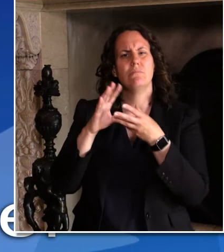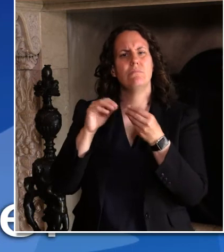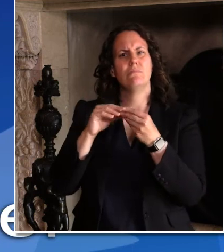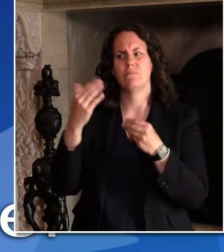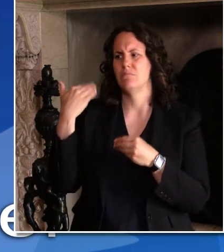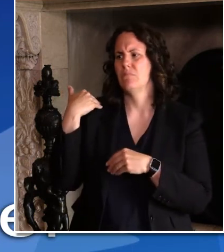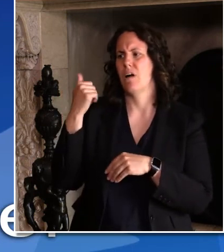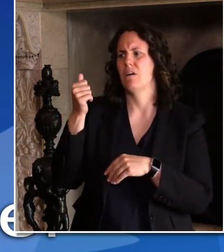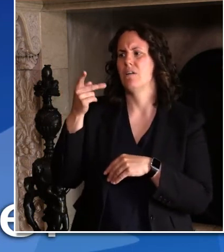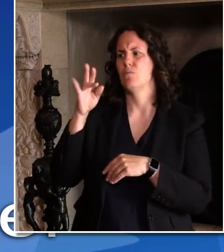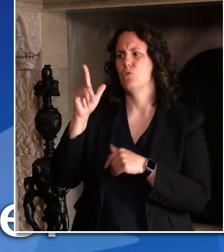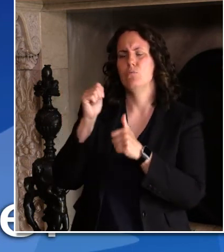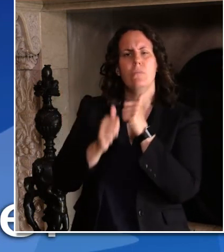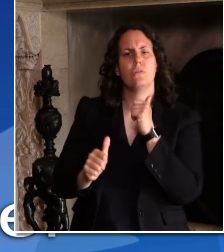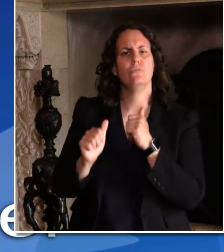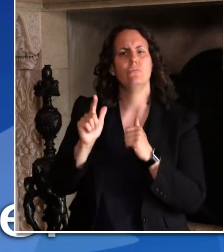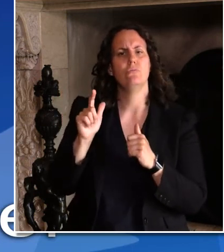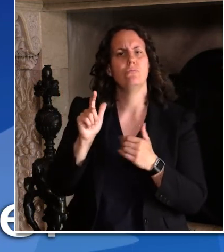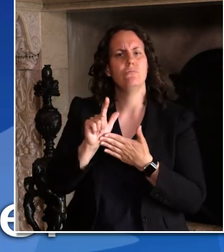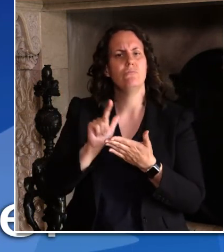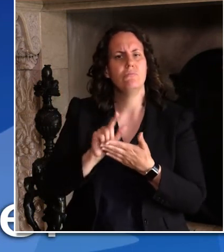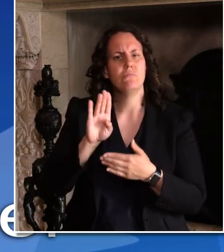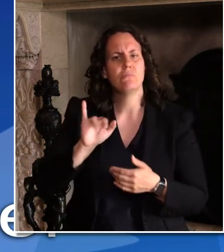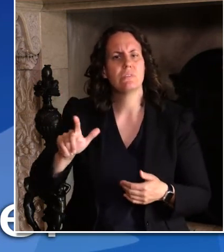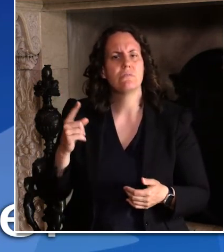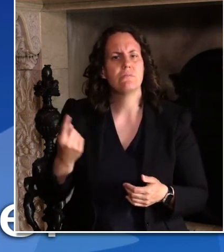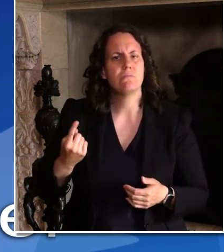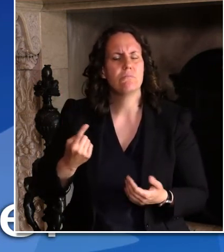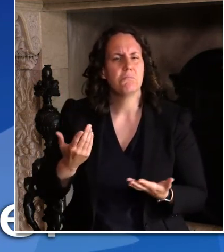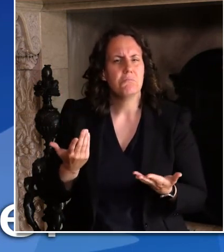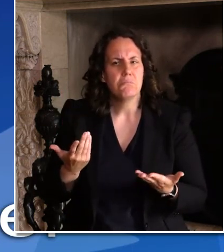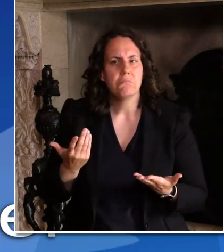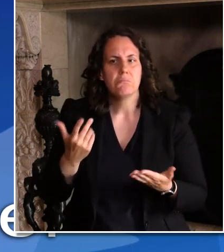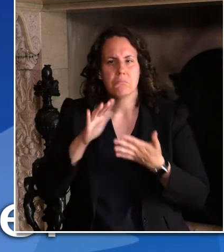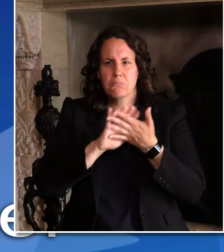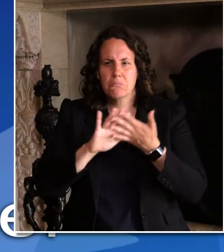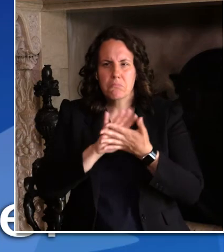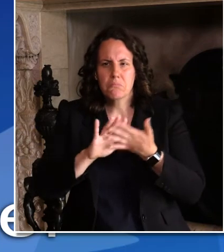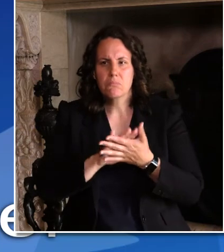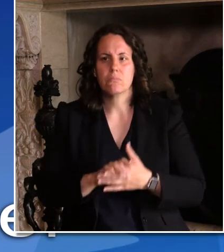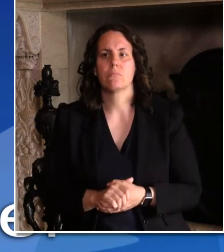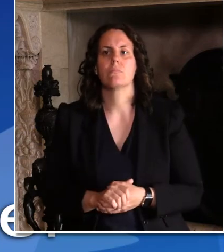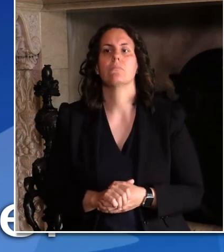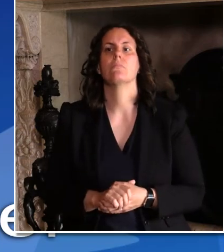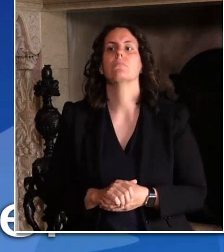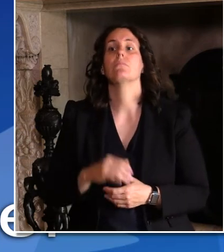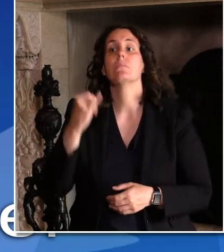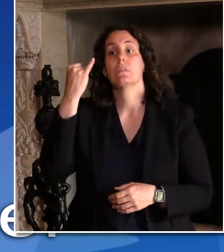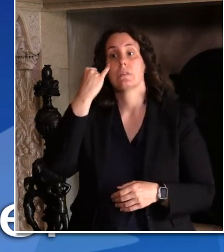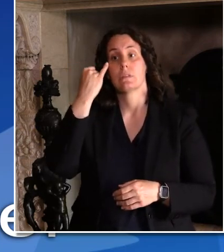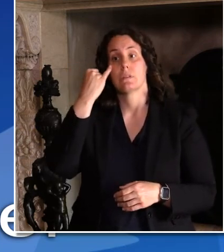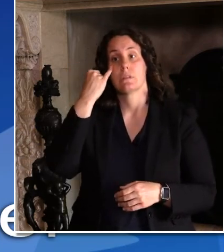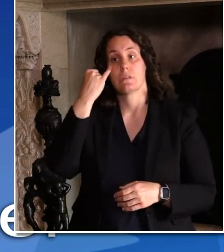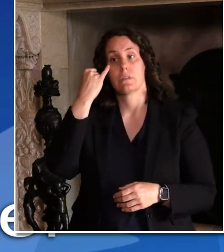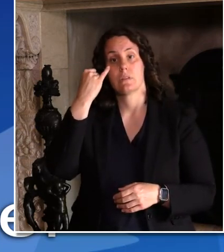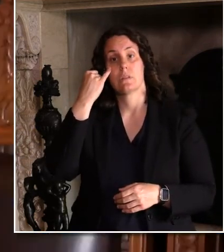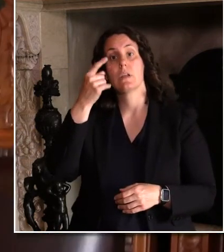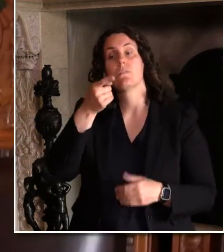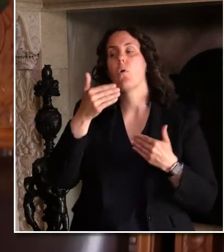state were to decide to allocate funds to such facilities in the near future. Thanks. Thanks, Jessica. This is